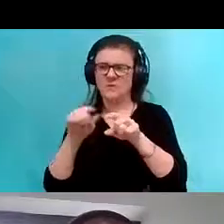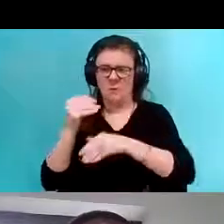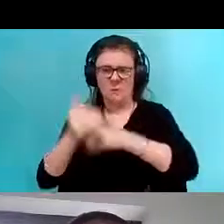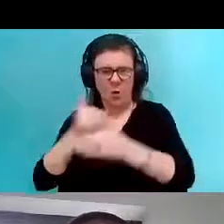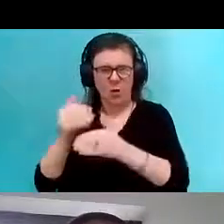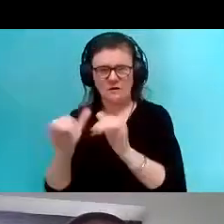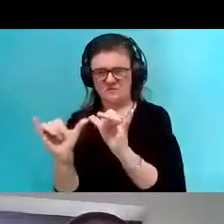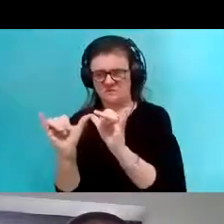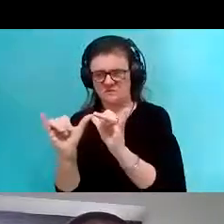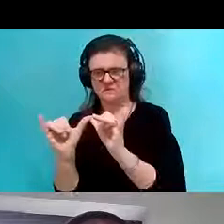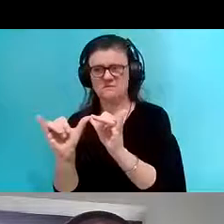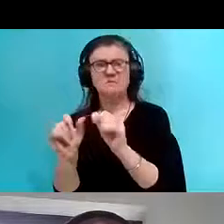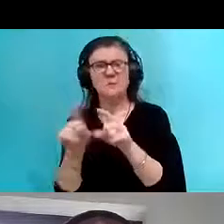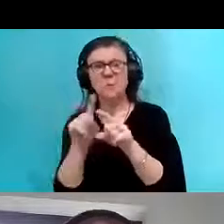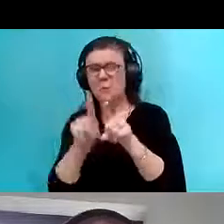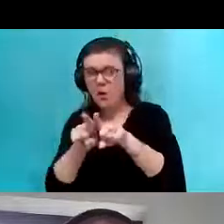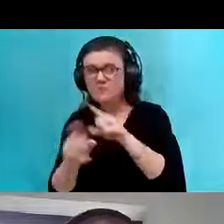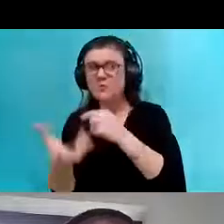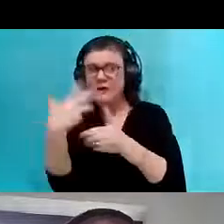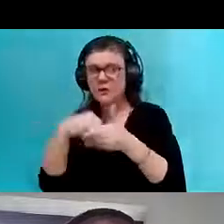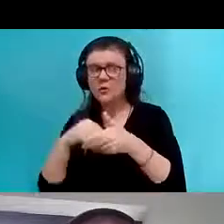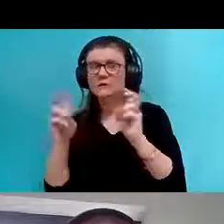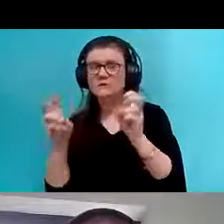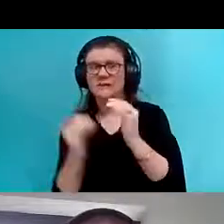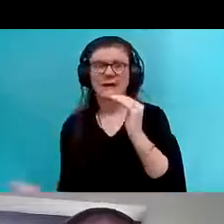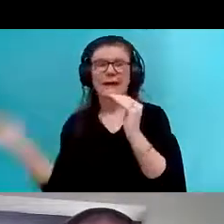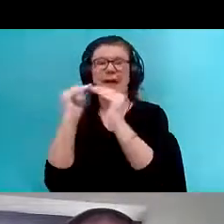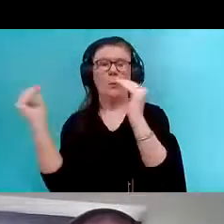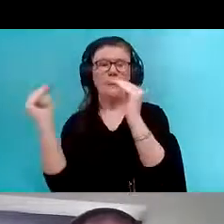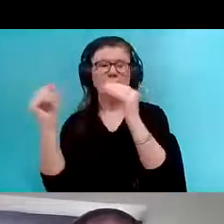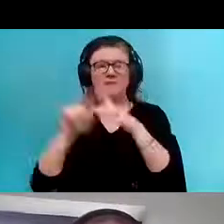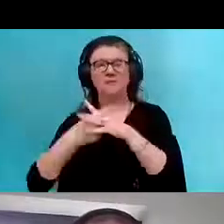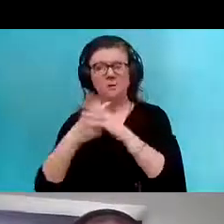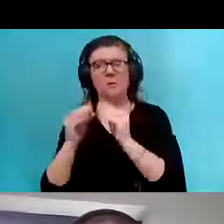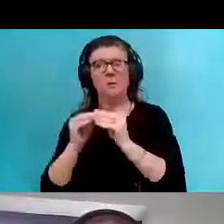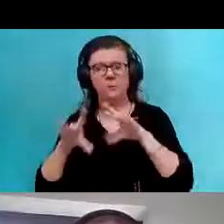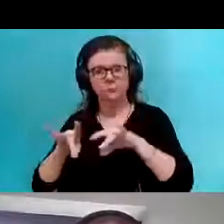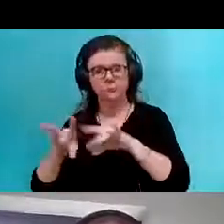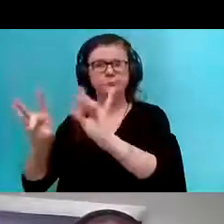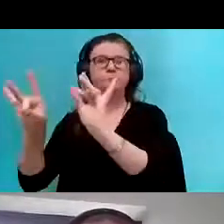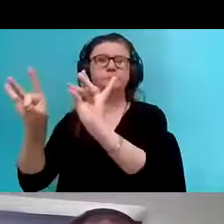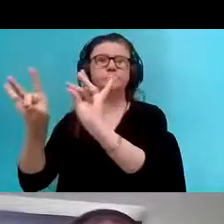including equity in that progress, began in earnest.